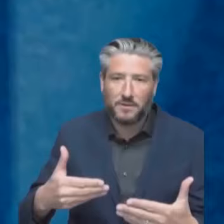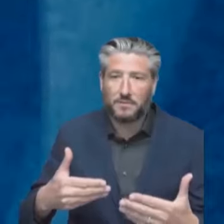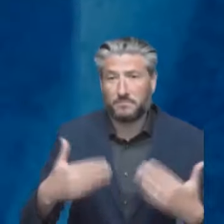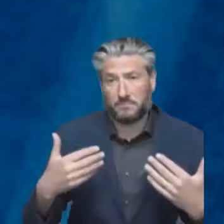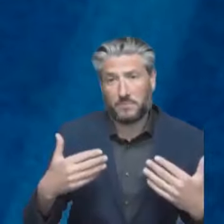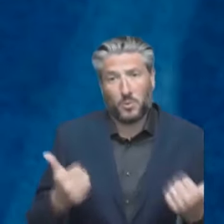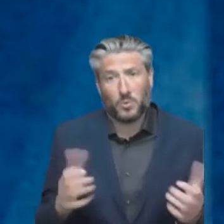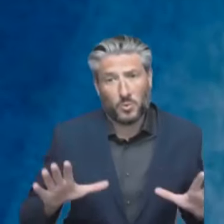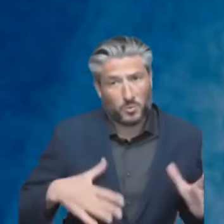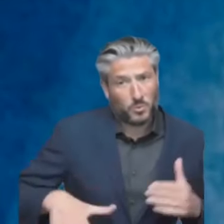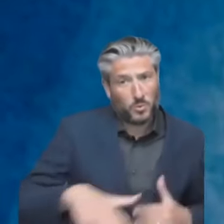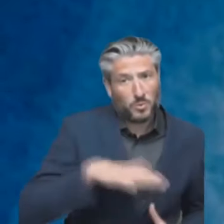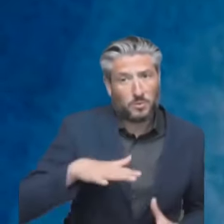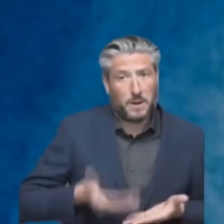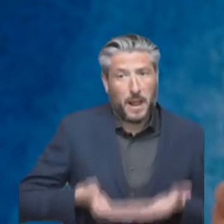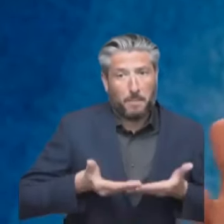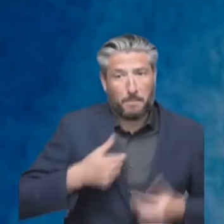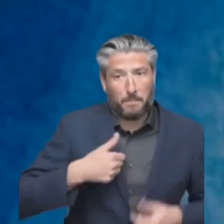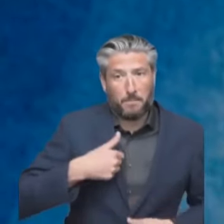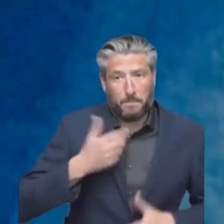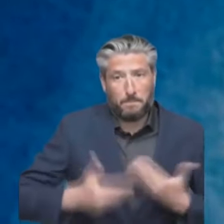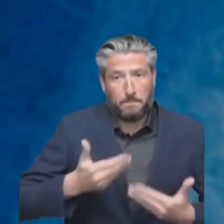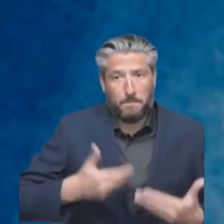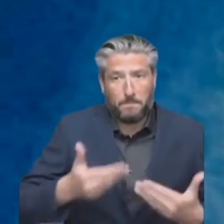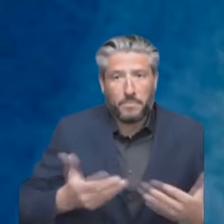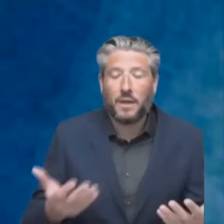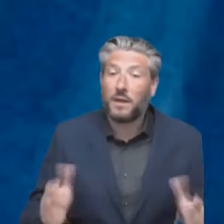gentlemen, we've really gone through